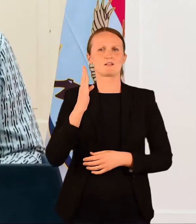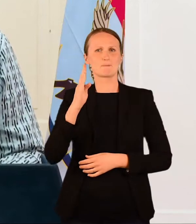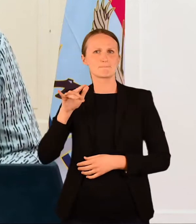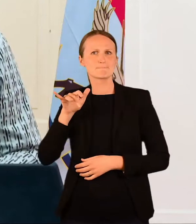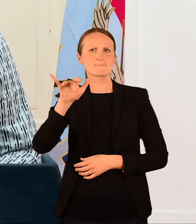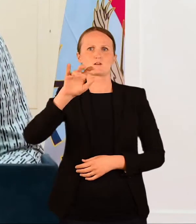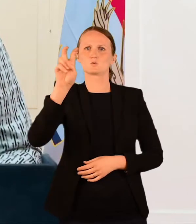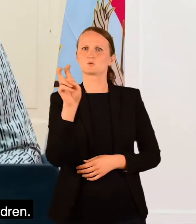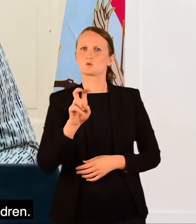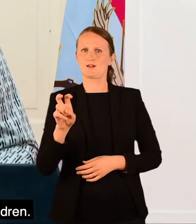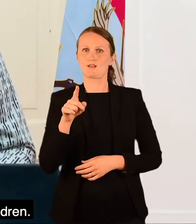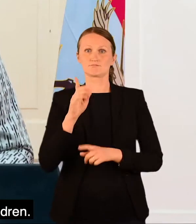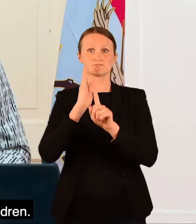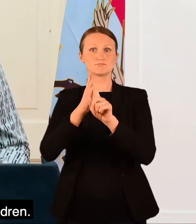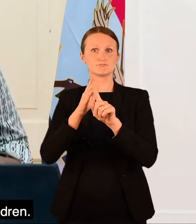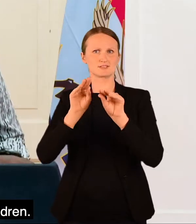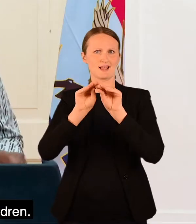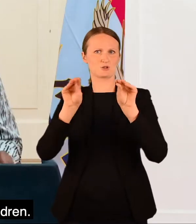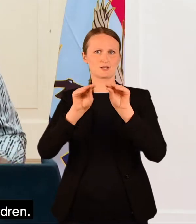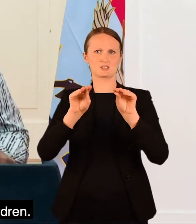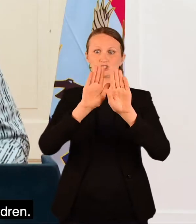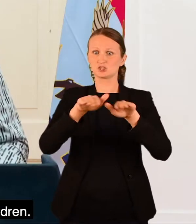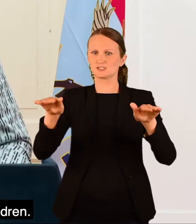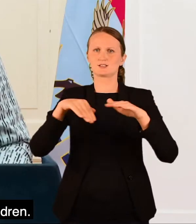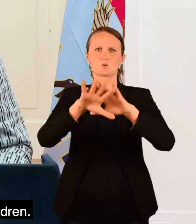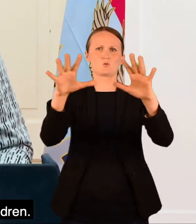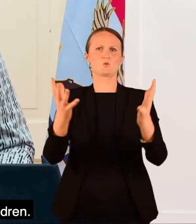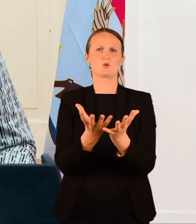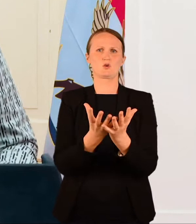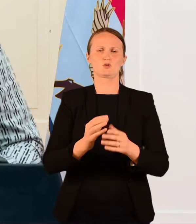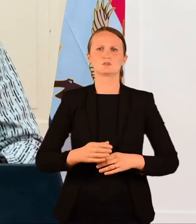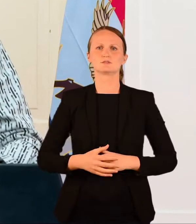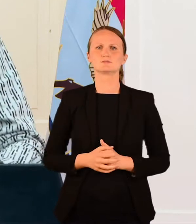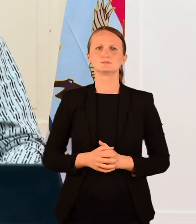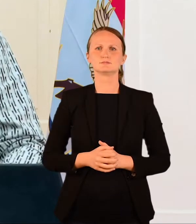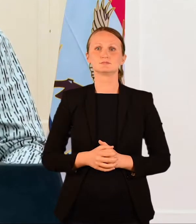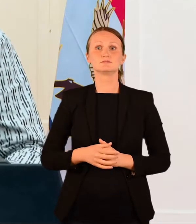billion for the education of the world's children.